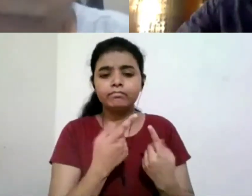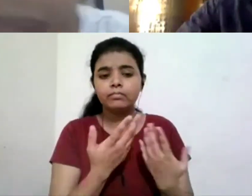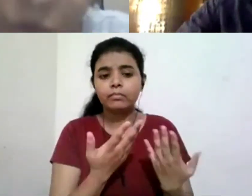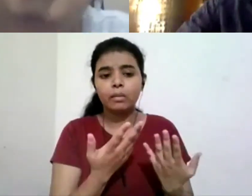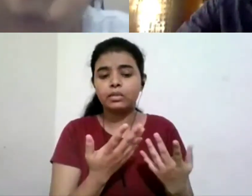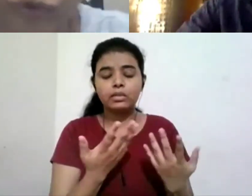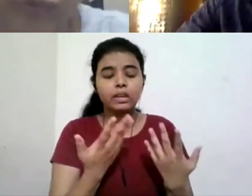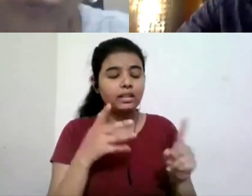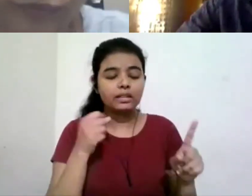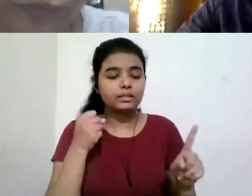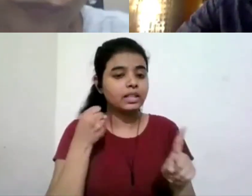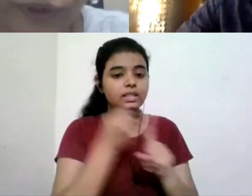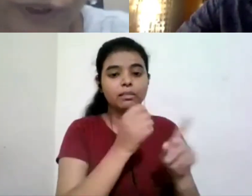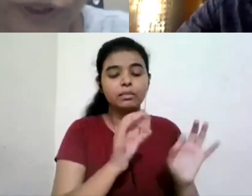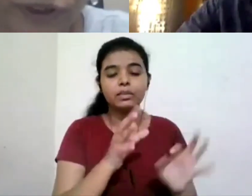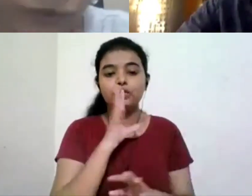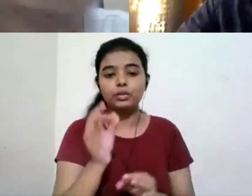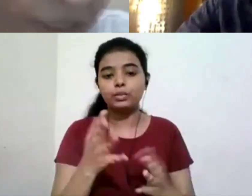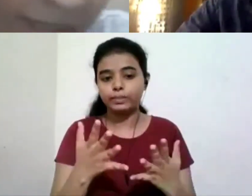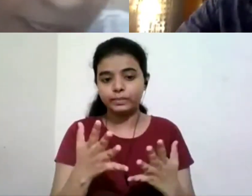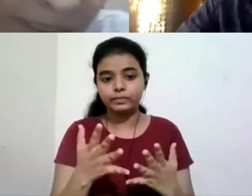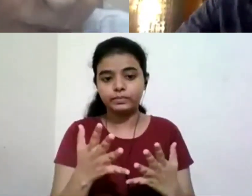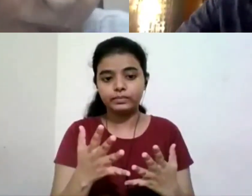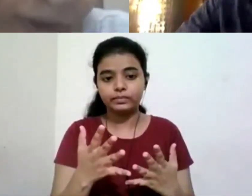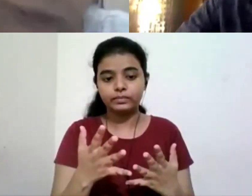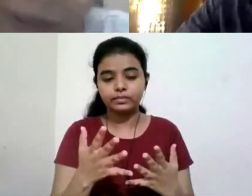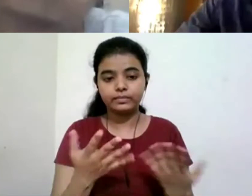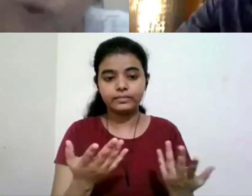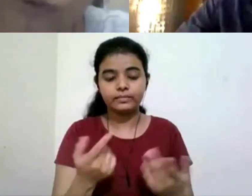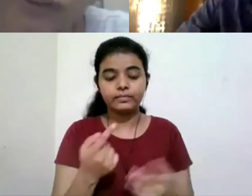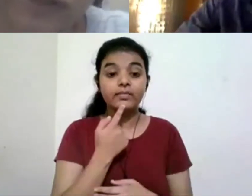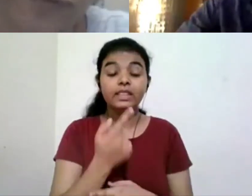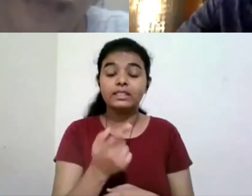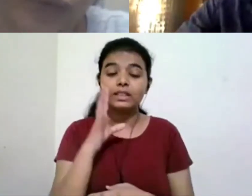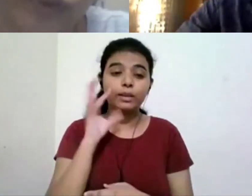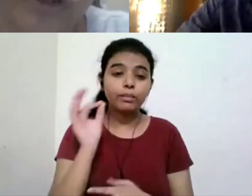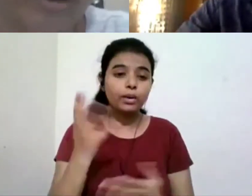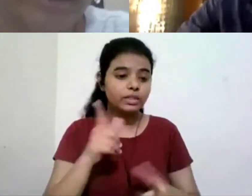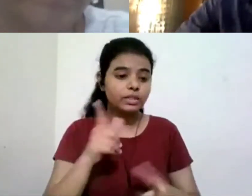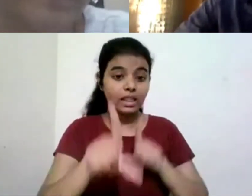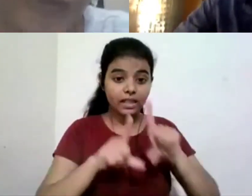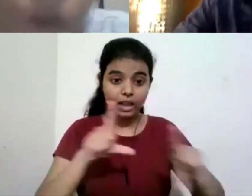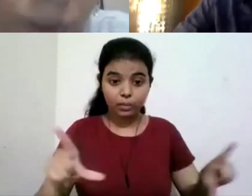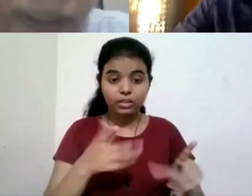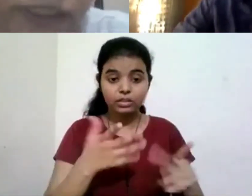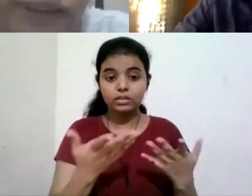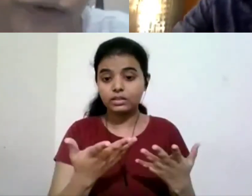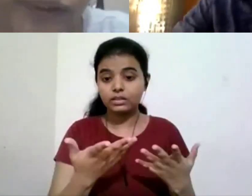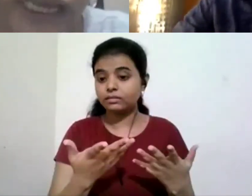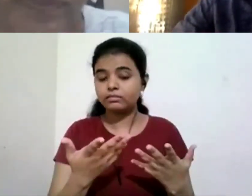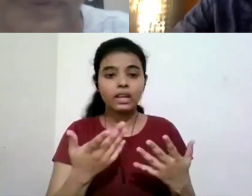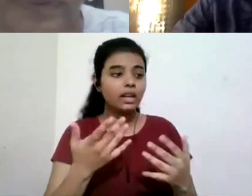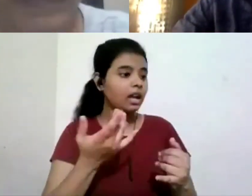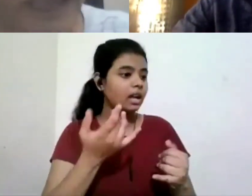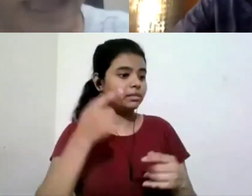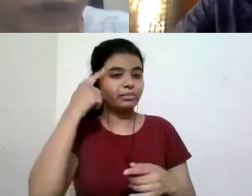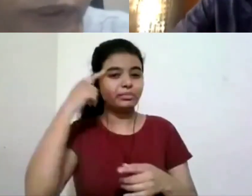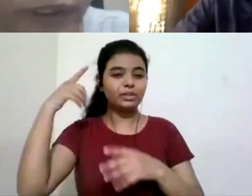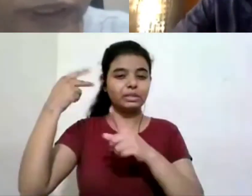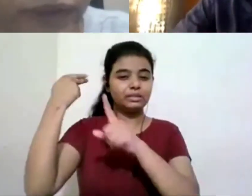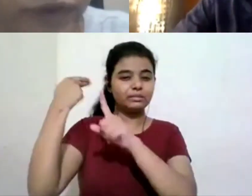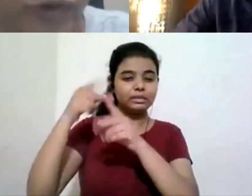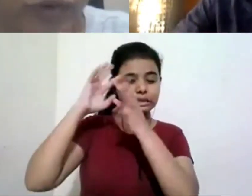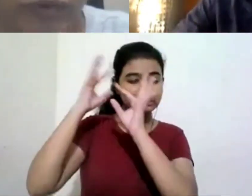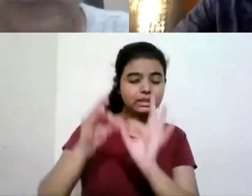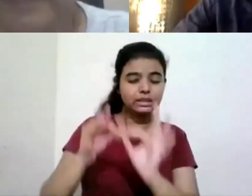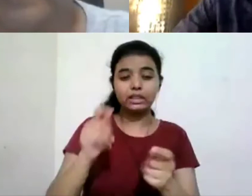affects them. That's not true. So that is the importance of language in perpetuating stereotypes. I totally